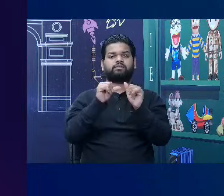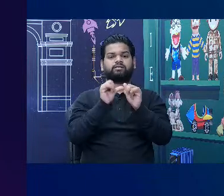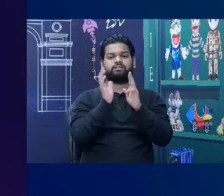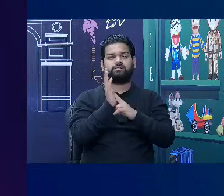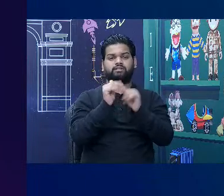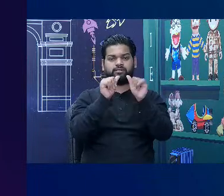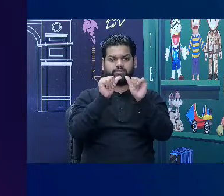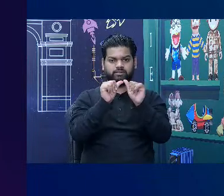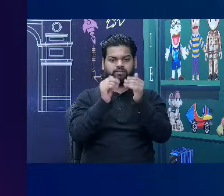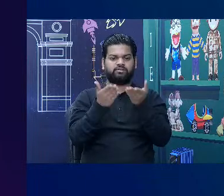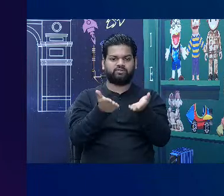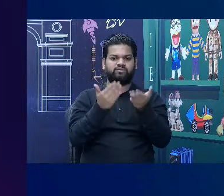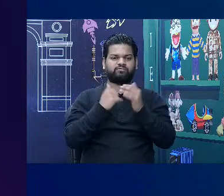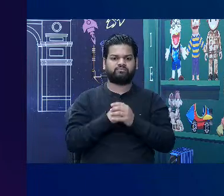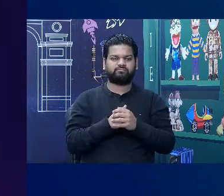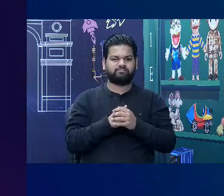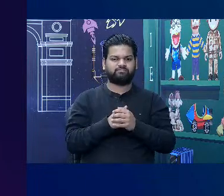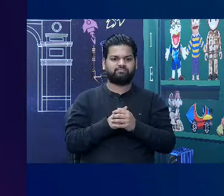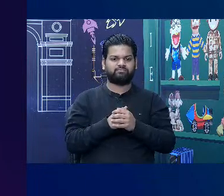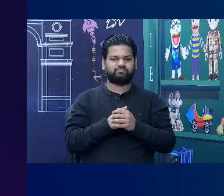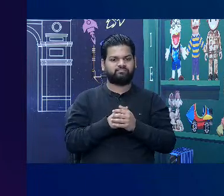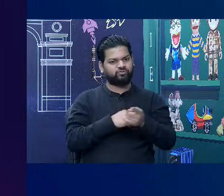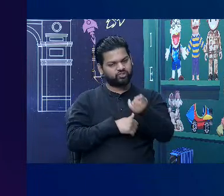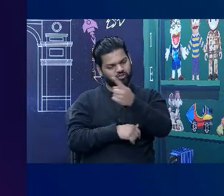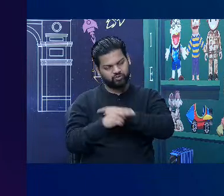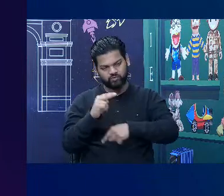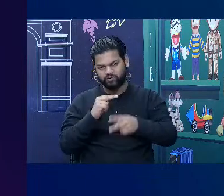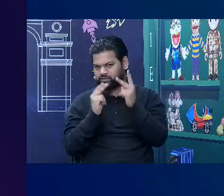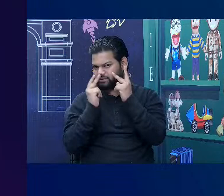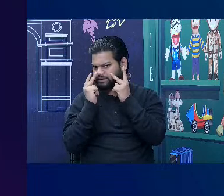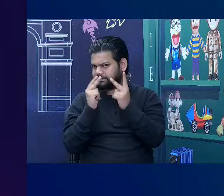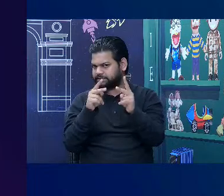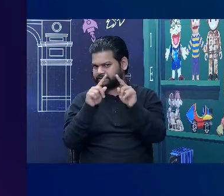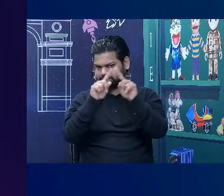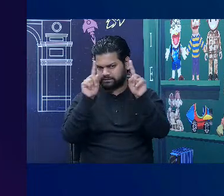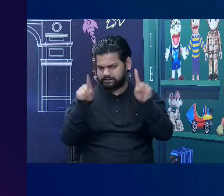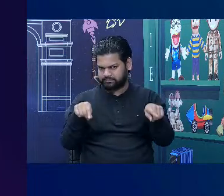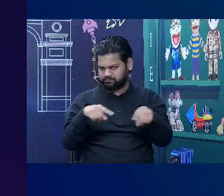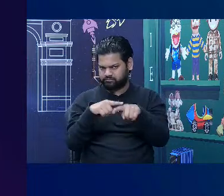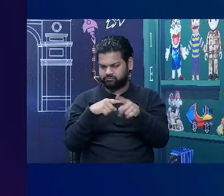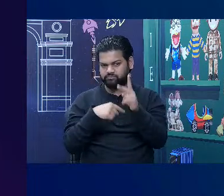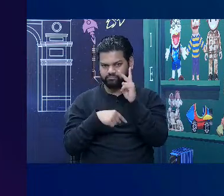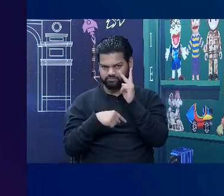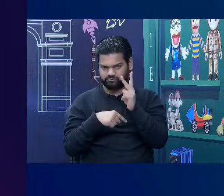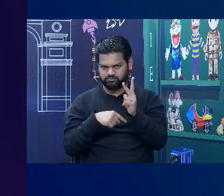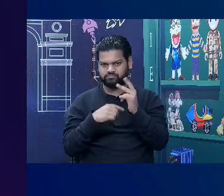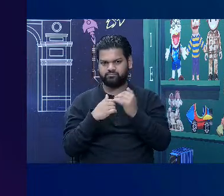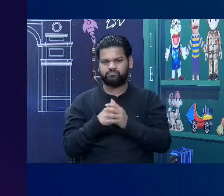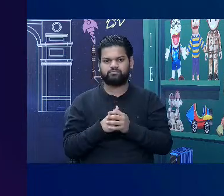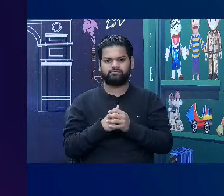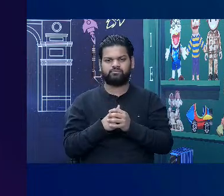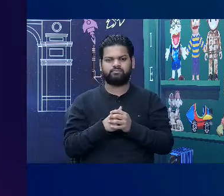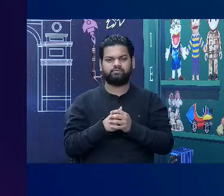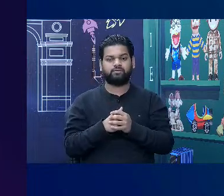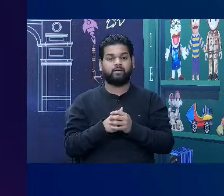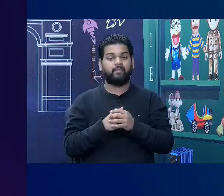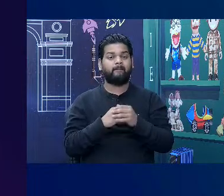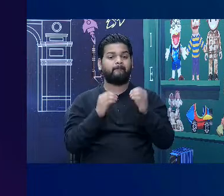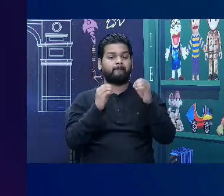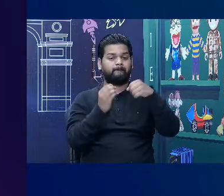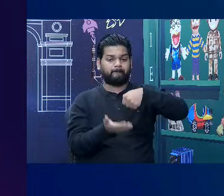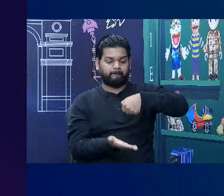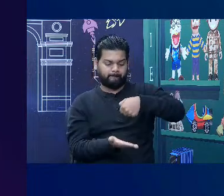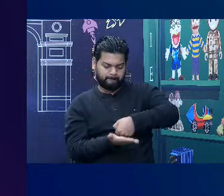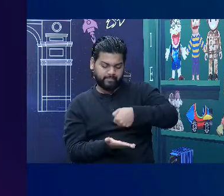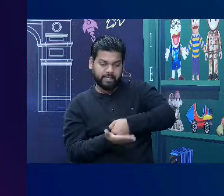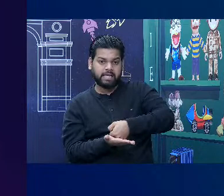AB. And what about cot A? That is reciprocal of tan A. I can write base upon perpendicular, that is BC